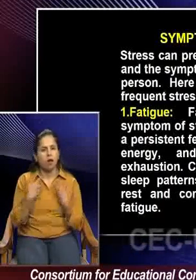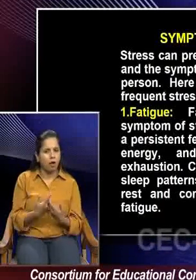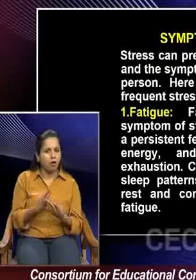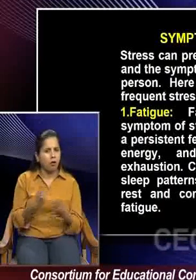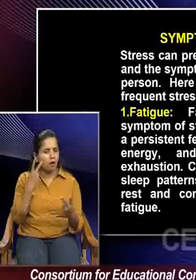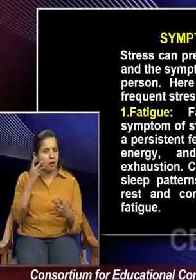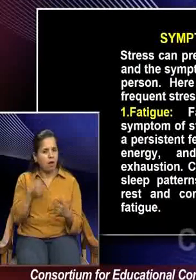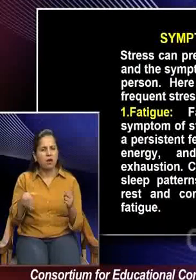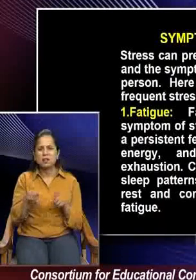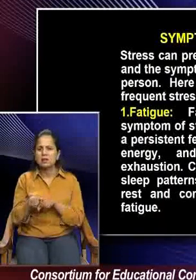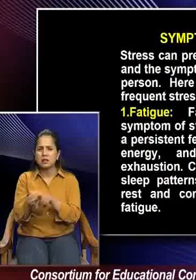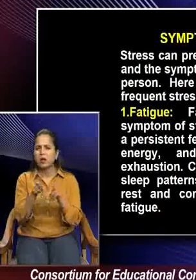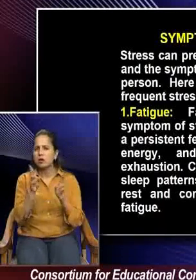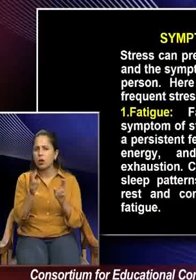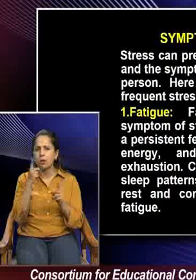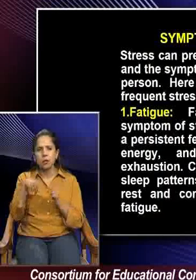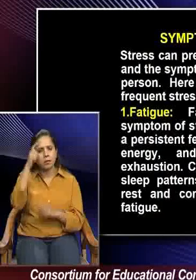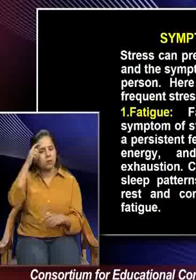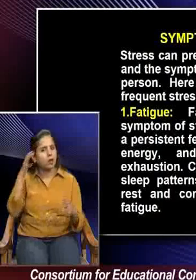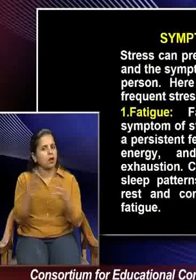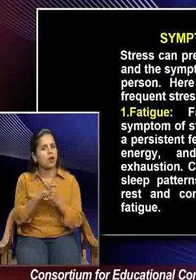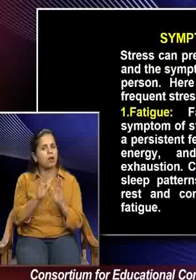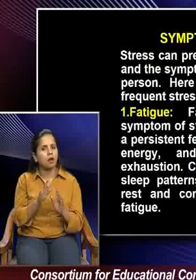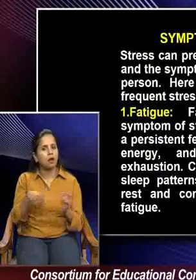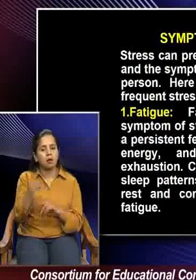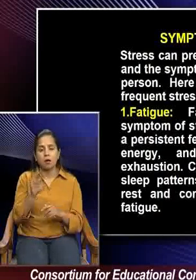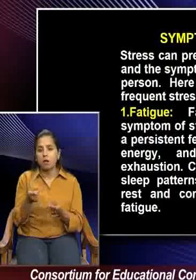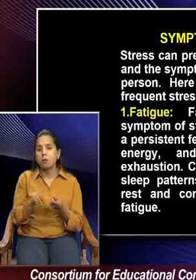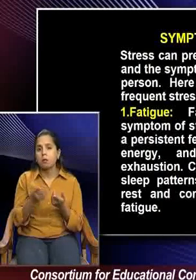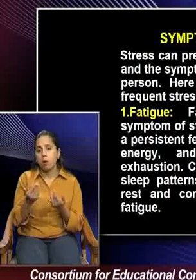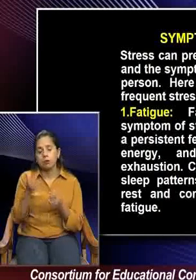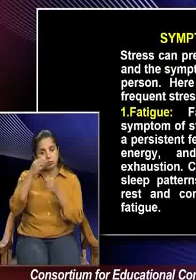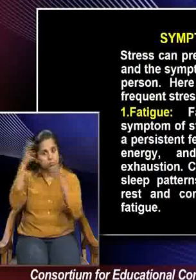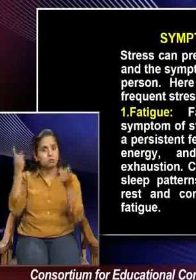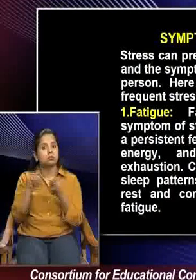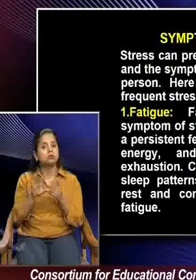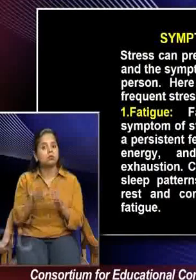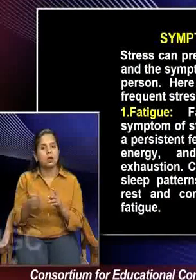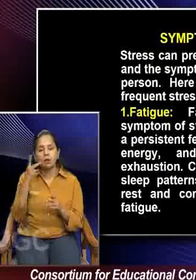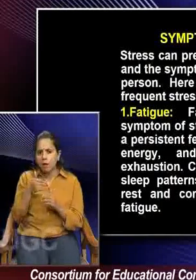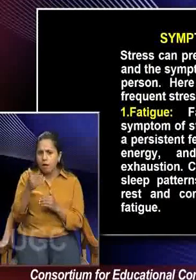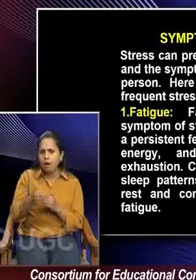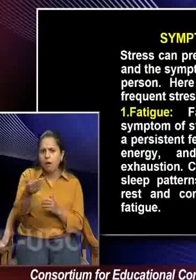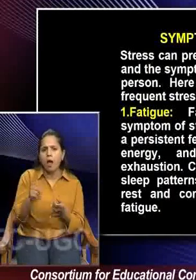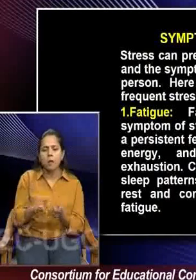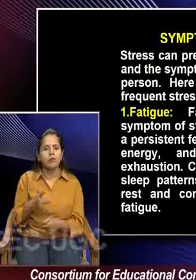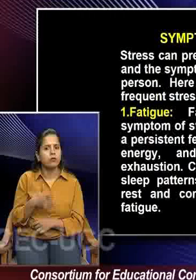a common symptom of stress and can manifest as persistent feeling